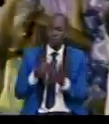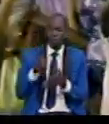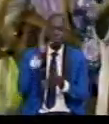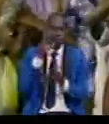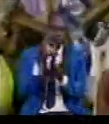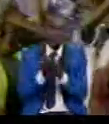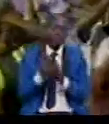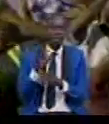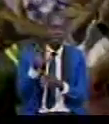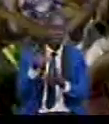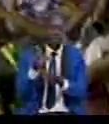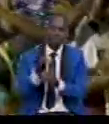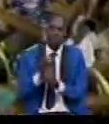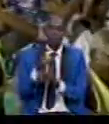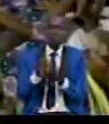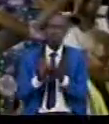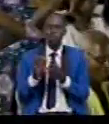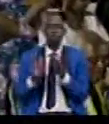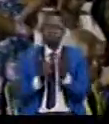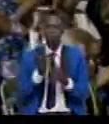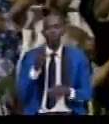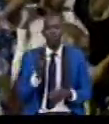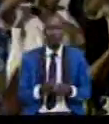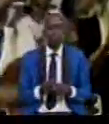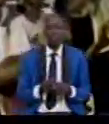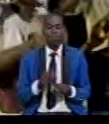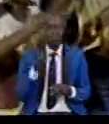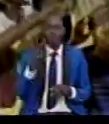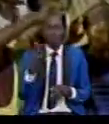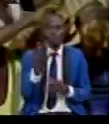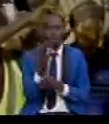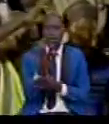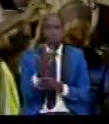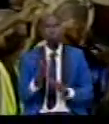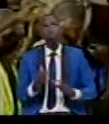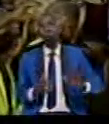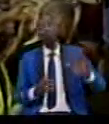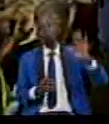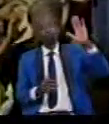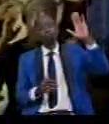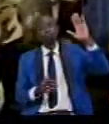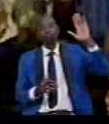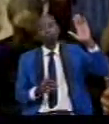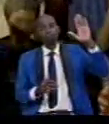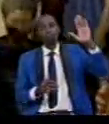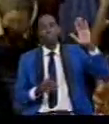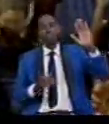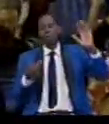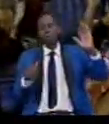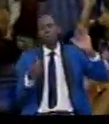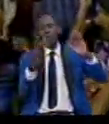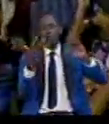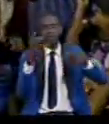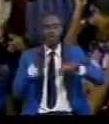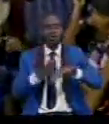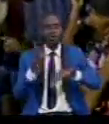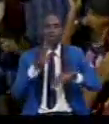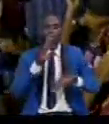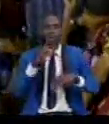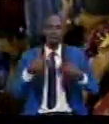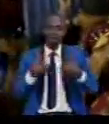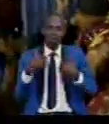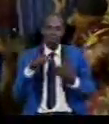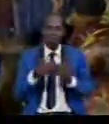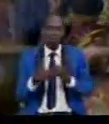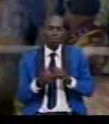it. Raise up one hand, lay the other hand where you have the challenge. Focus on your healing,